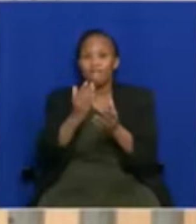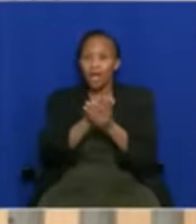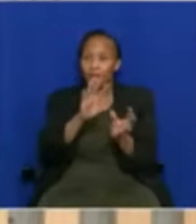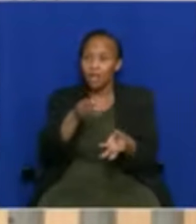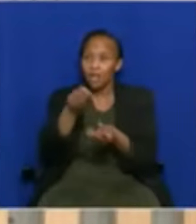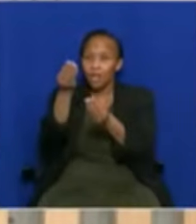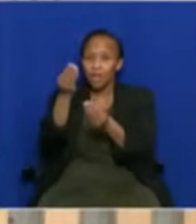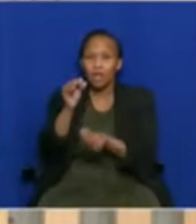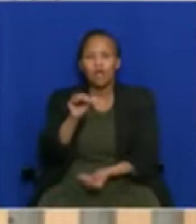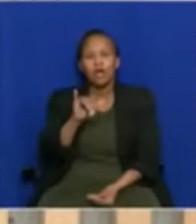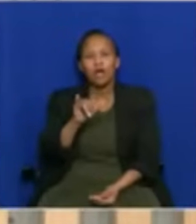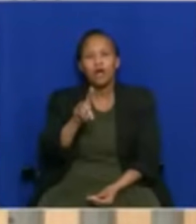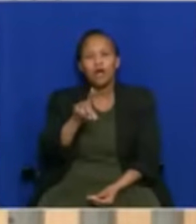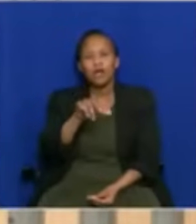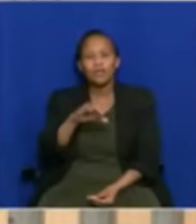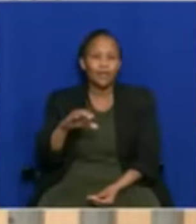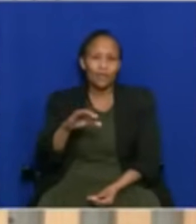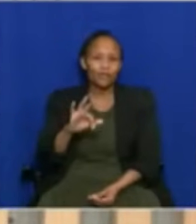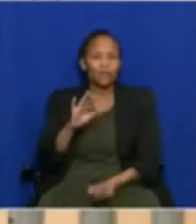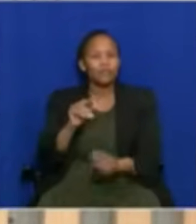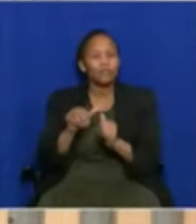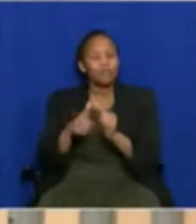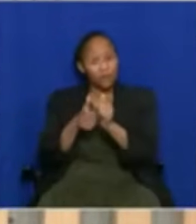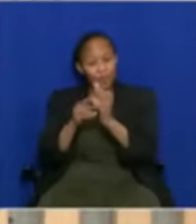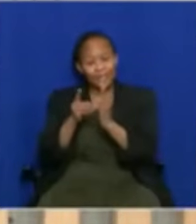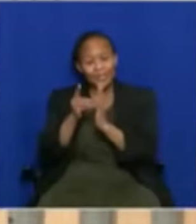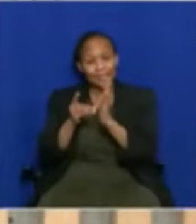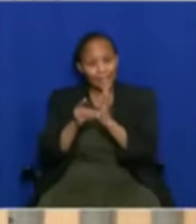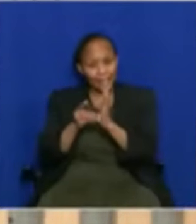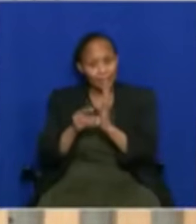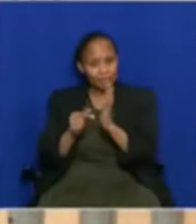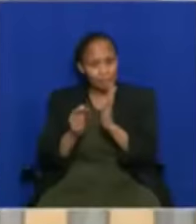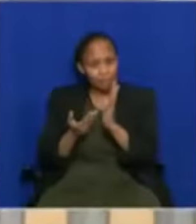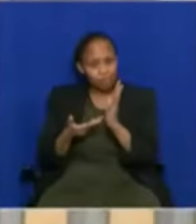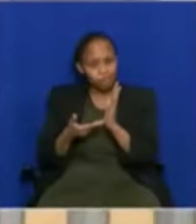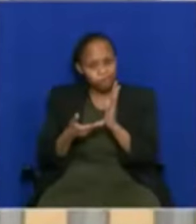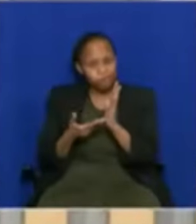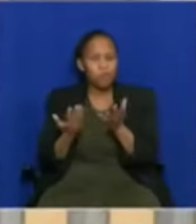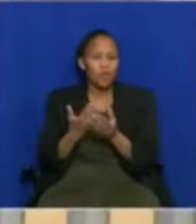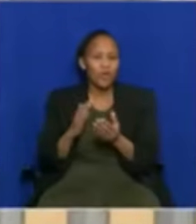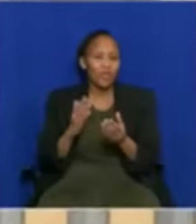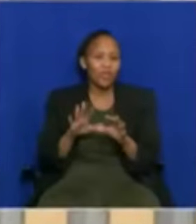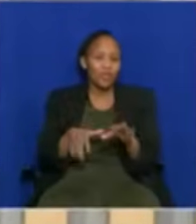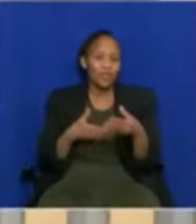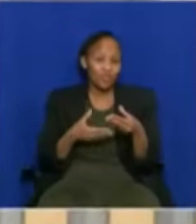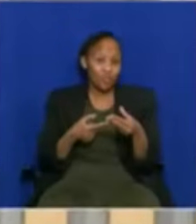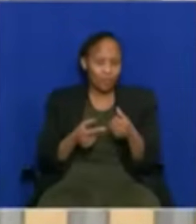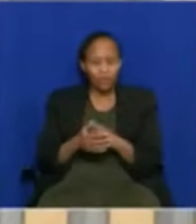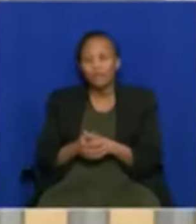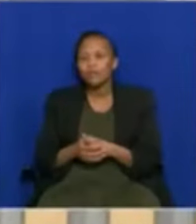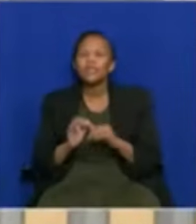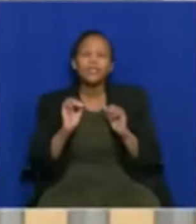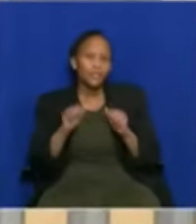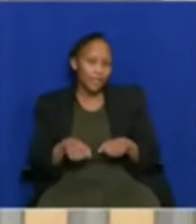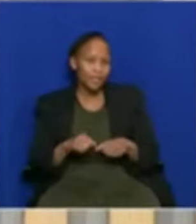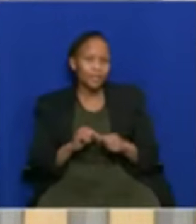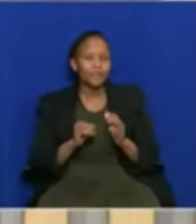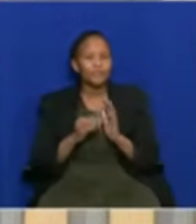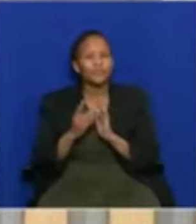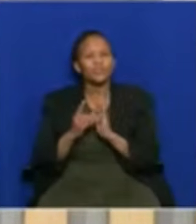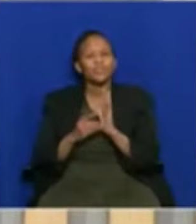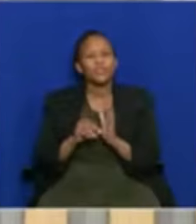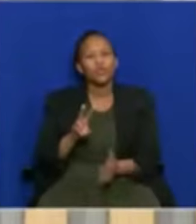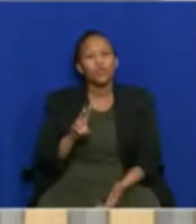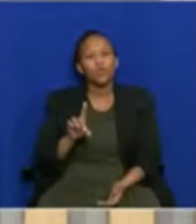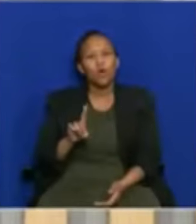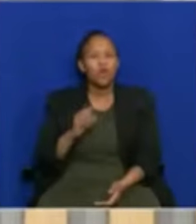on the document. Correct. The document is dated the 21st of November 2024.